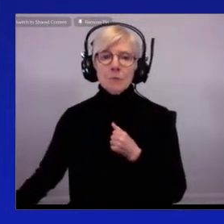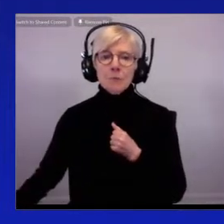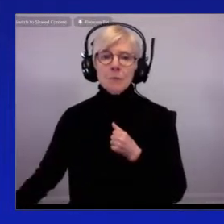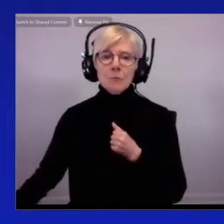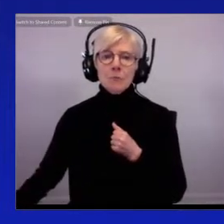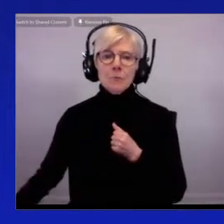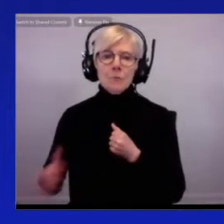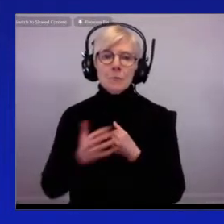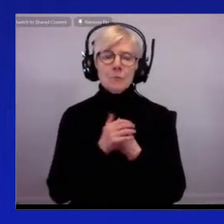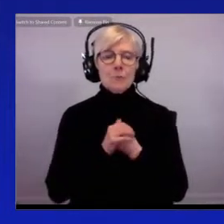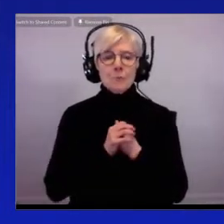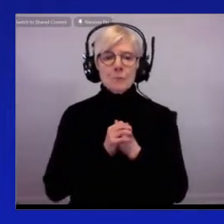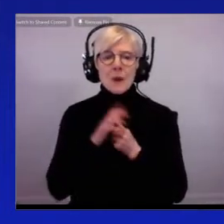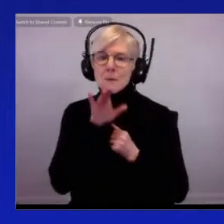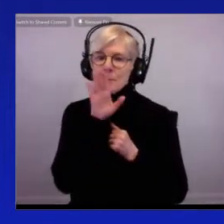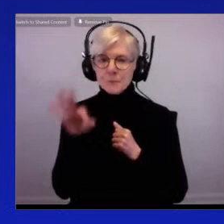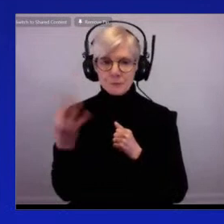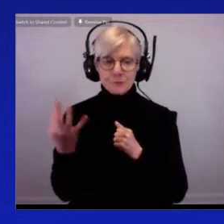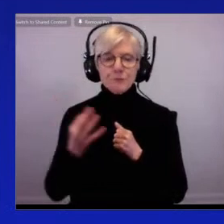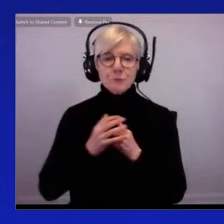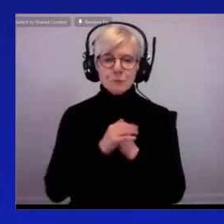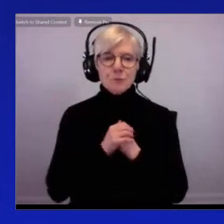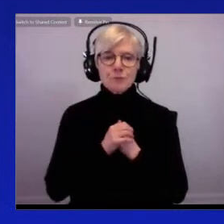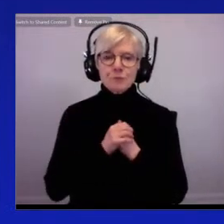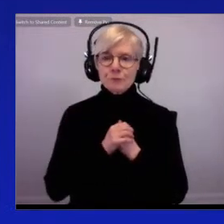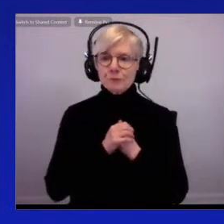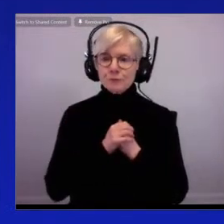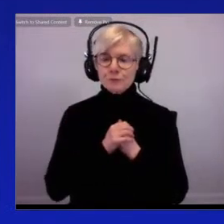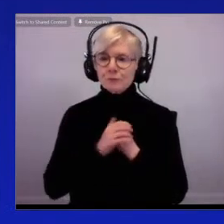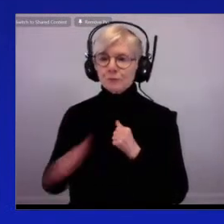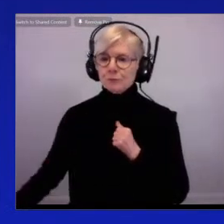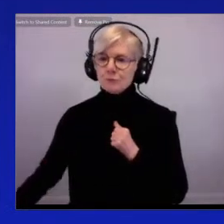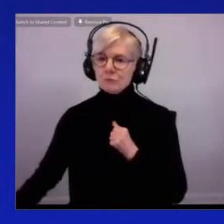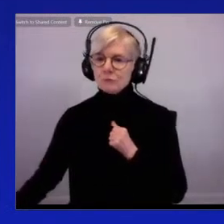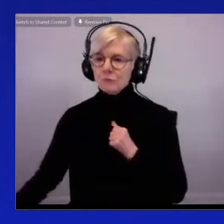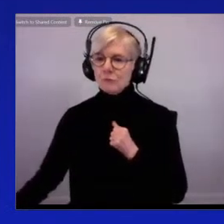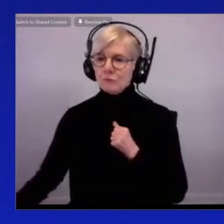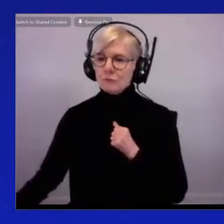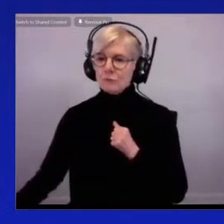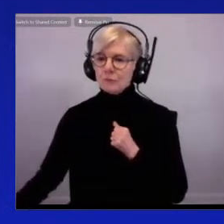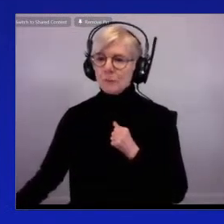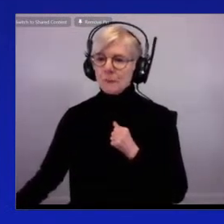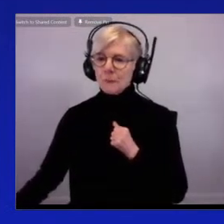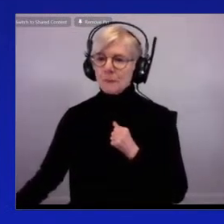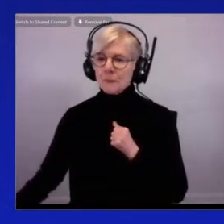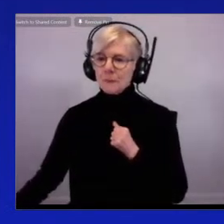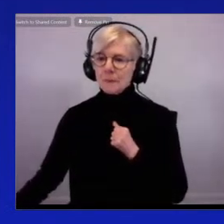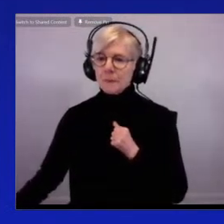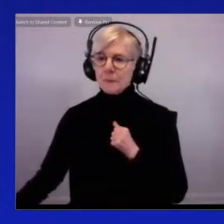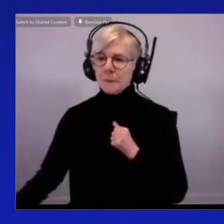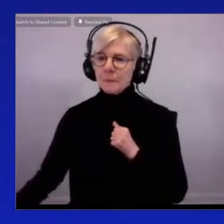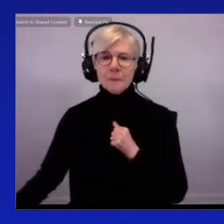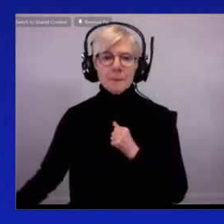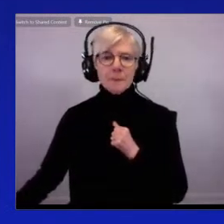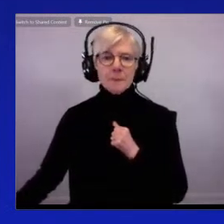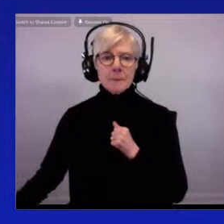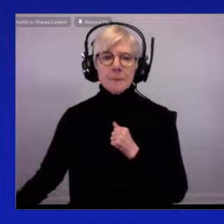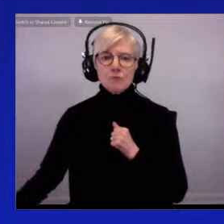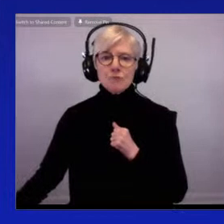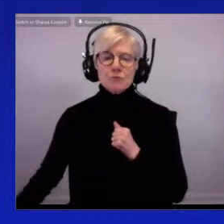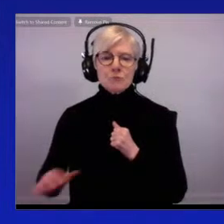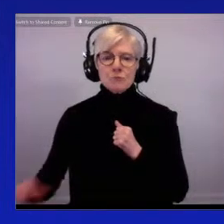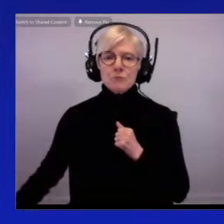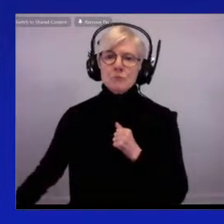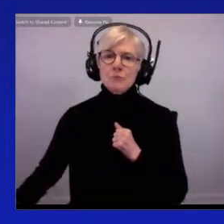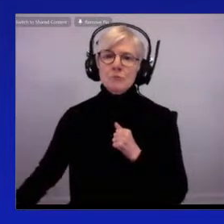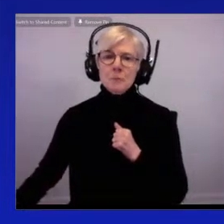en œuvre le séquençage des vaccins en fonction du contexte actuel, ce qui comprend de